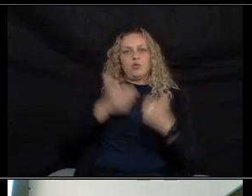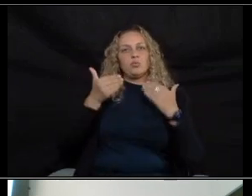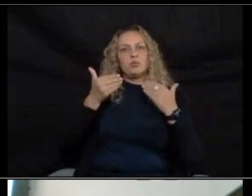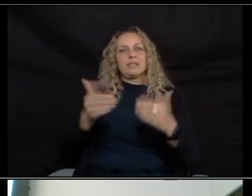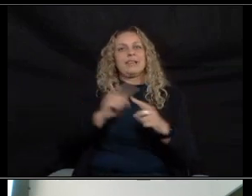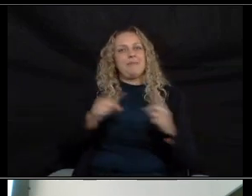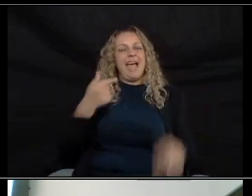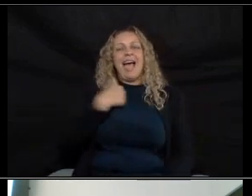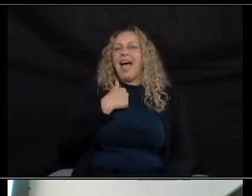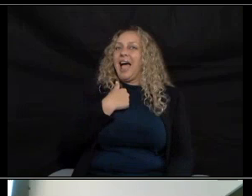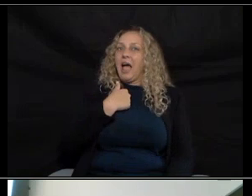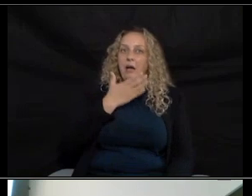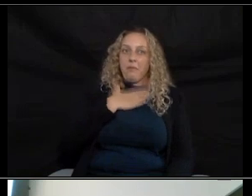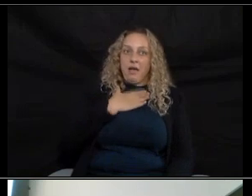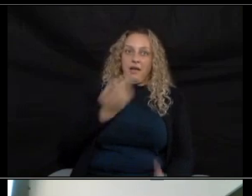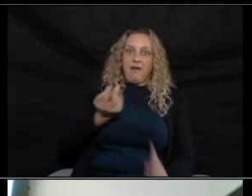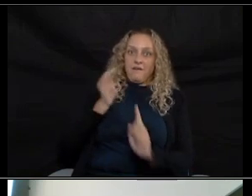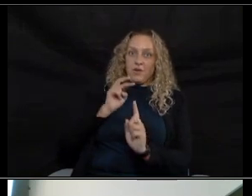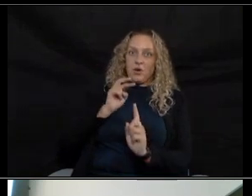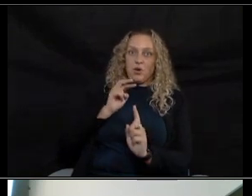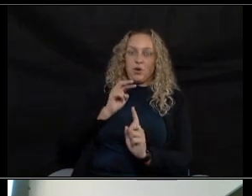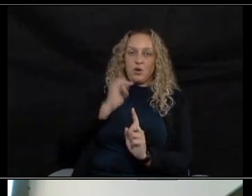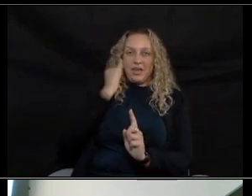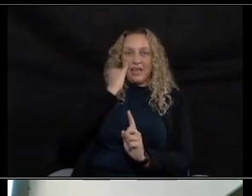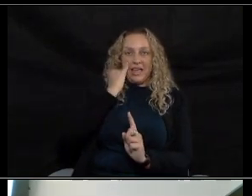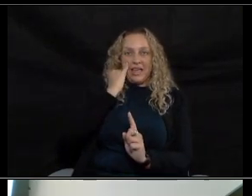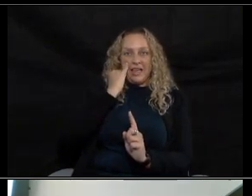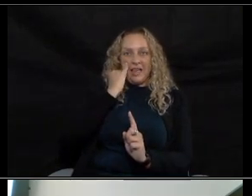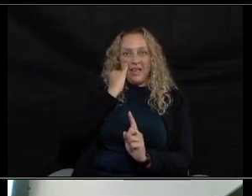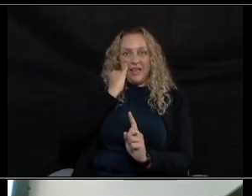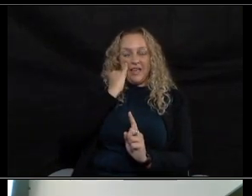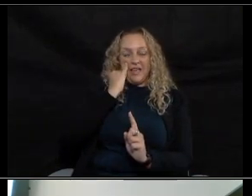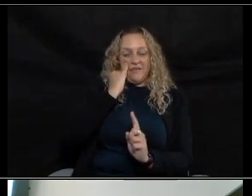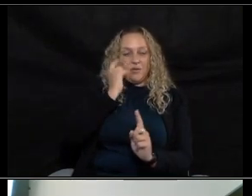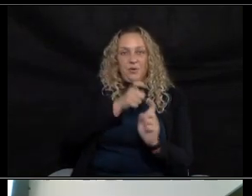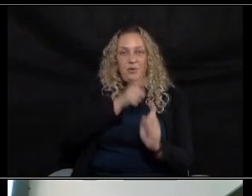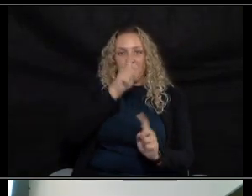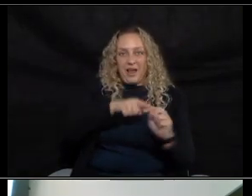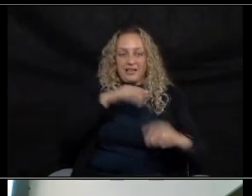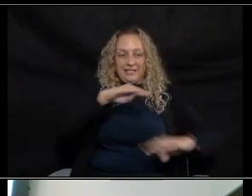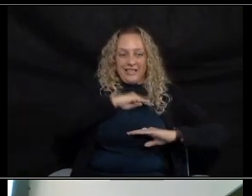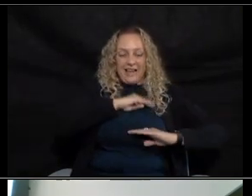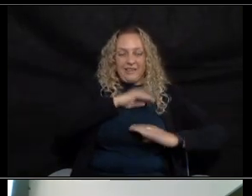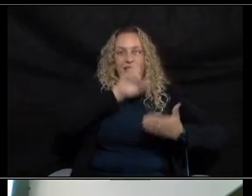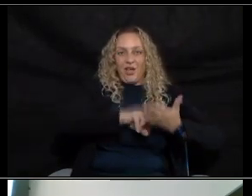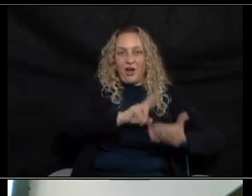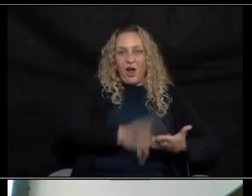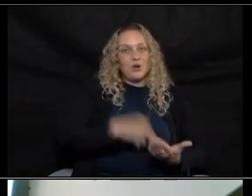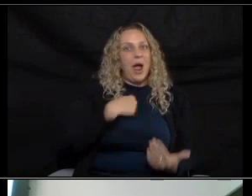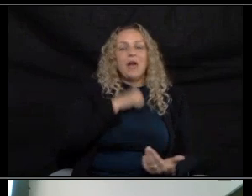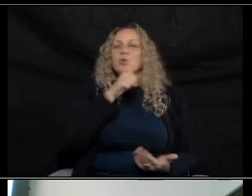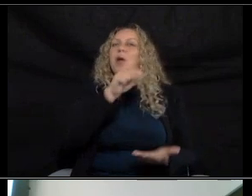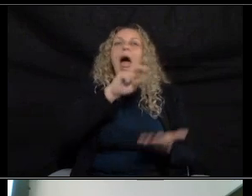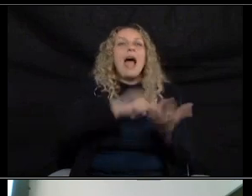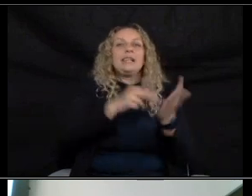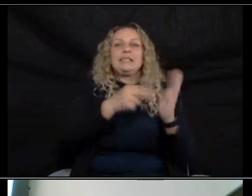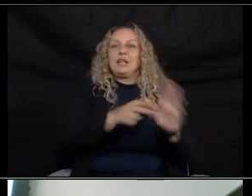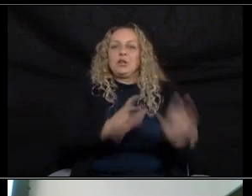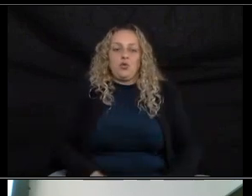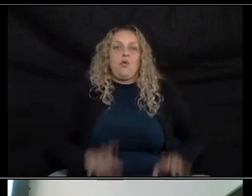But I my view, if the terms of the contract cannot be fulfilled, I do not intend to